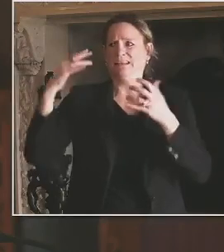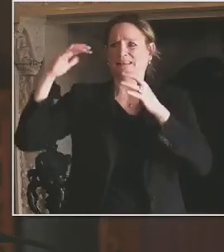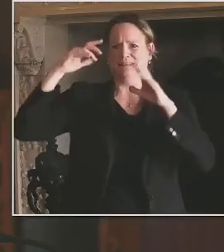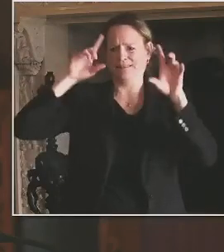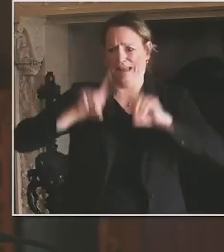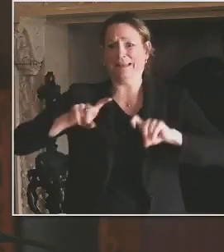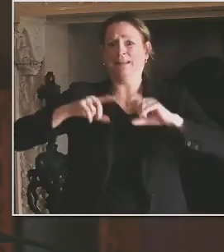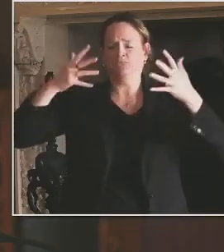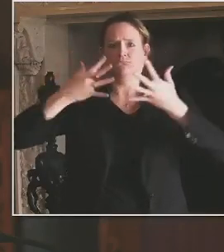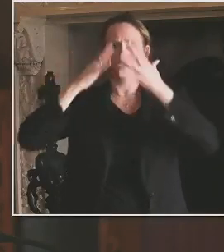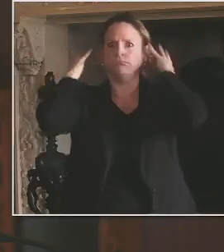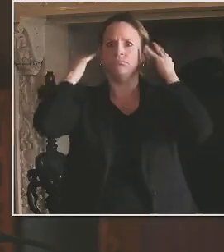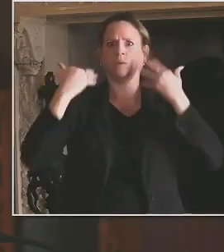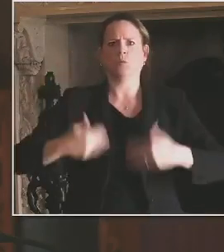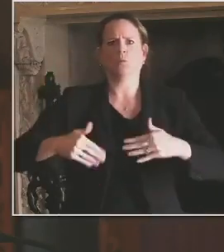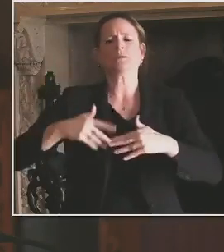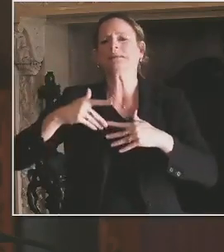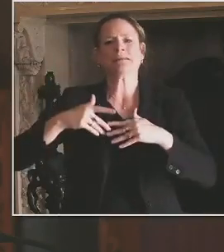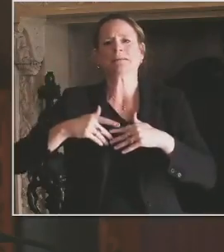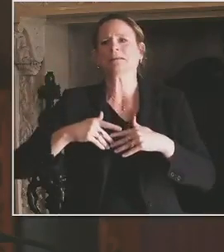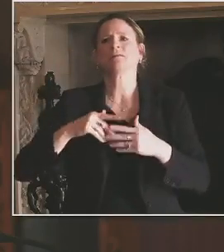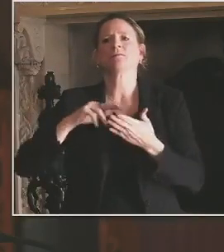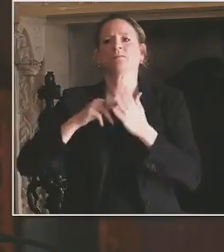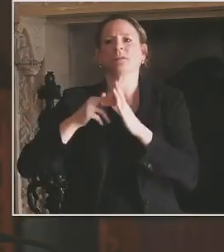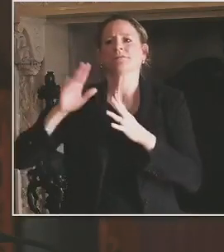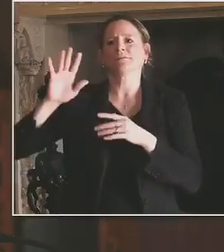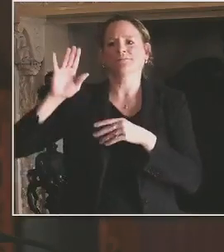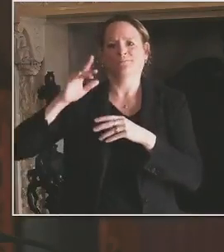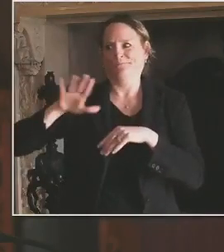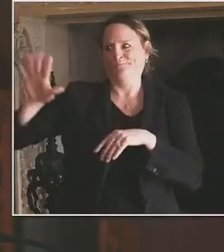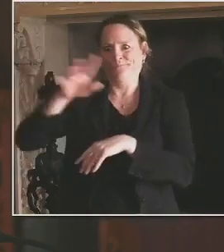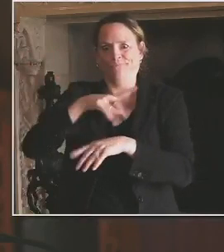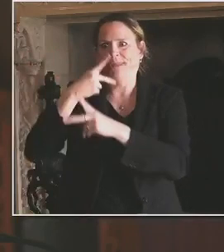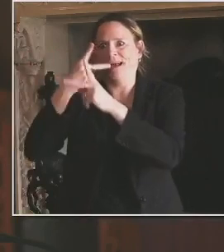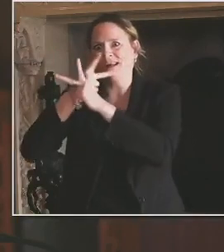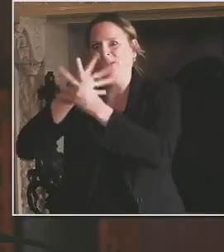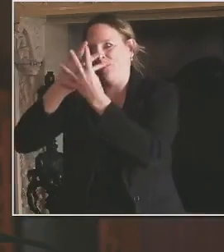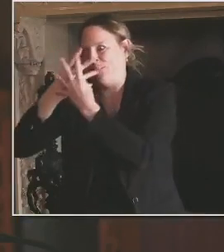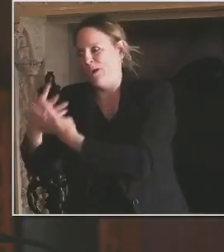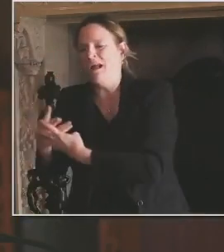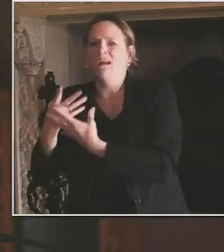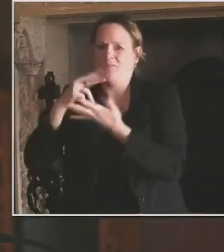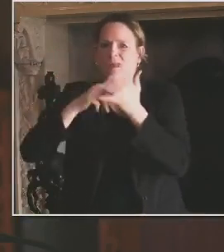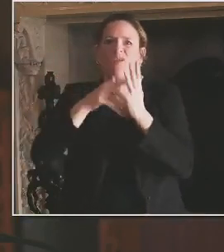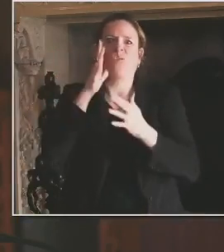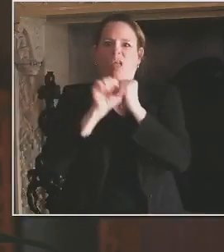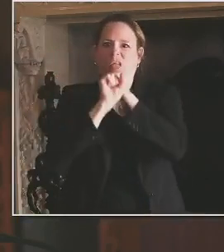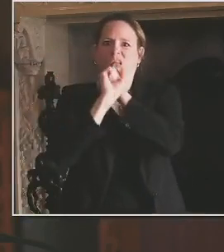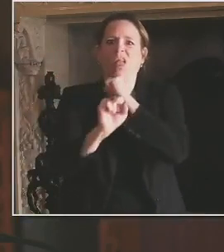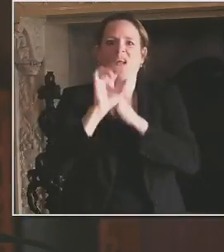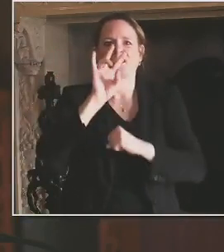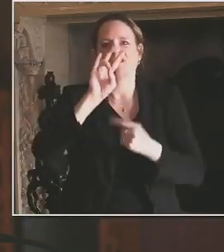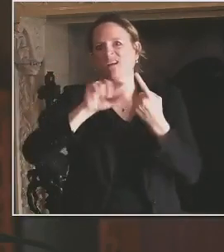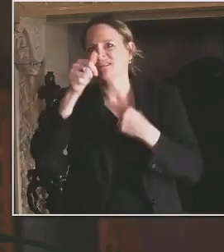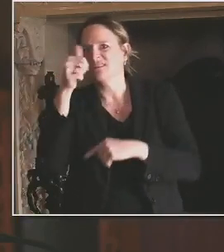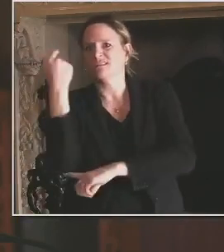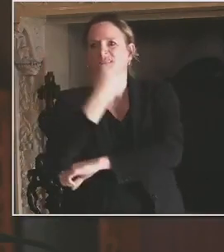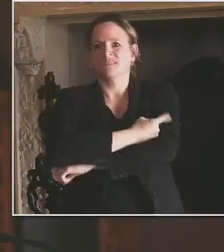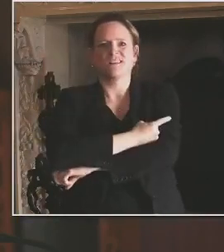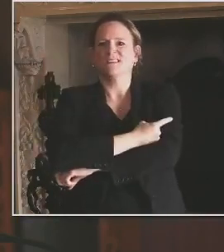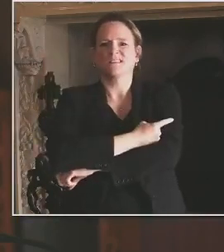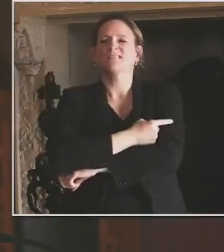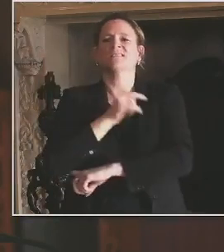is driving their turnaround times 7 days, 10 days, and into time frames that do make it less